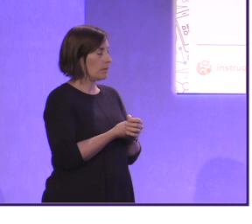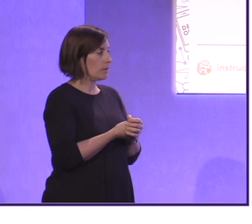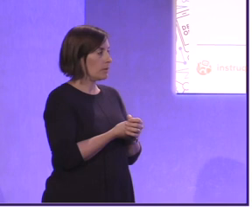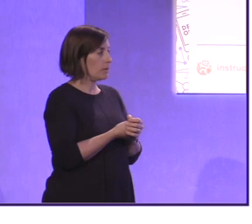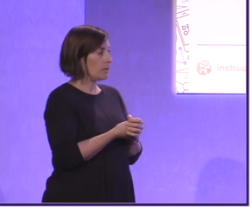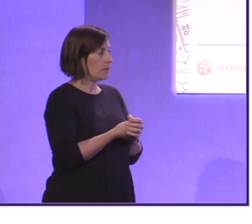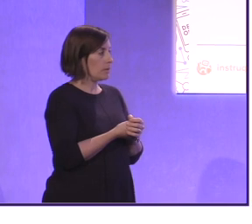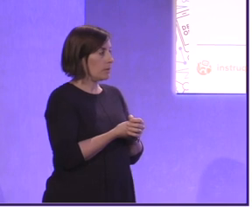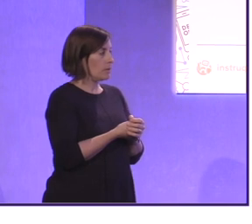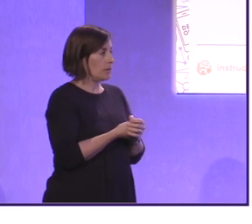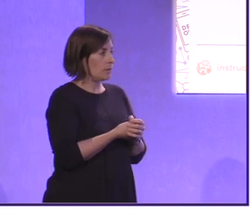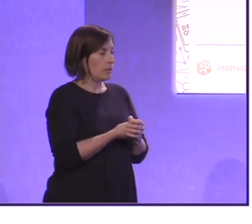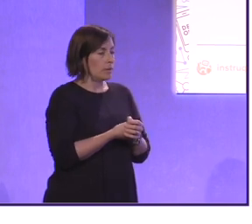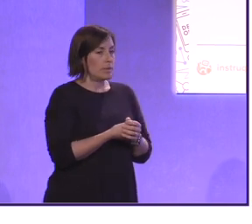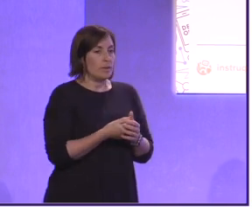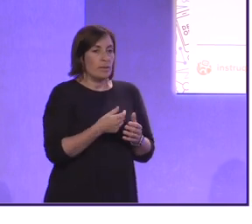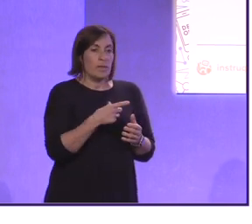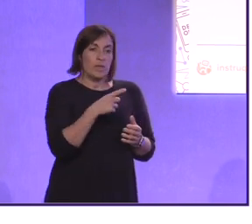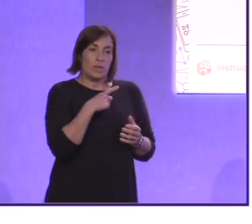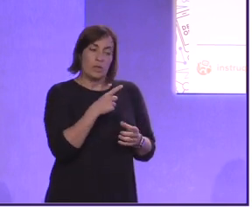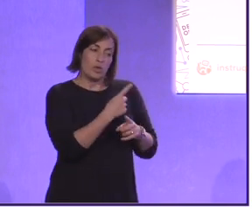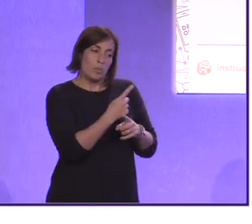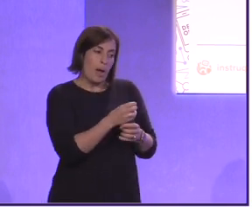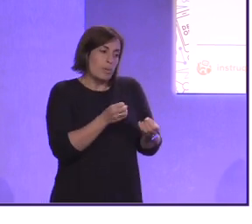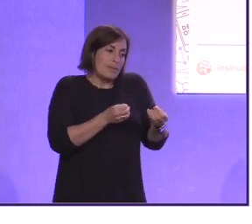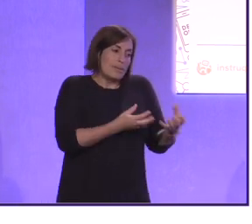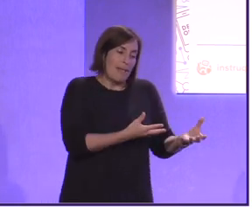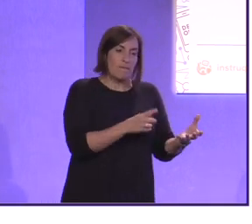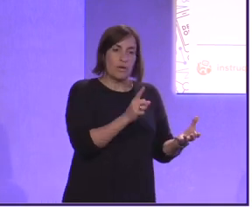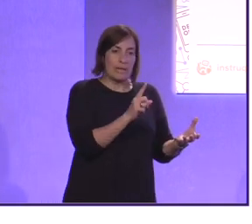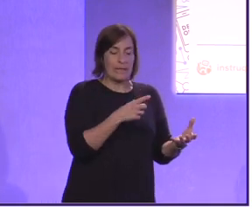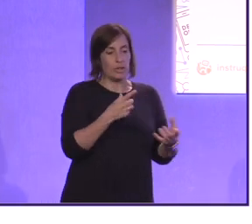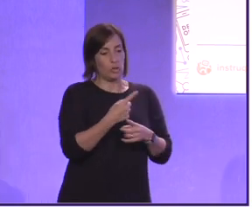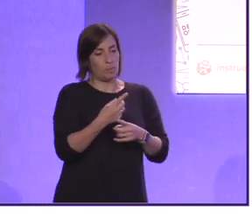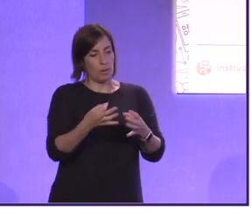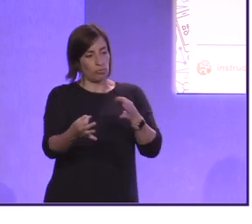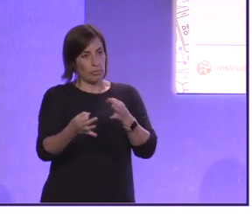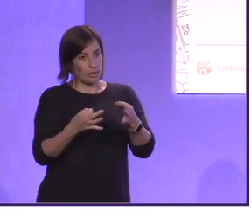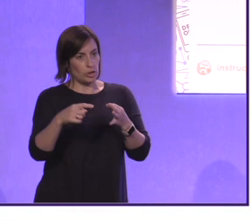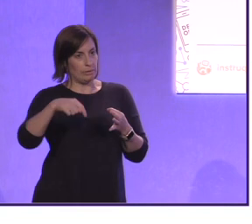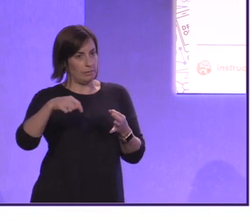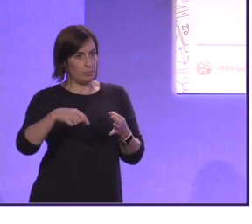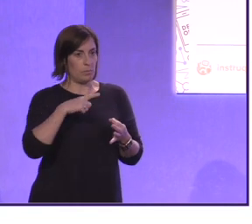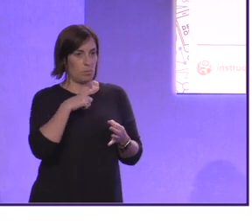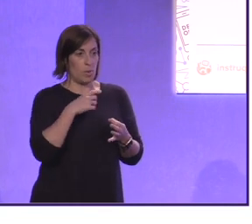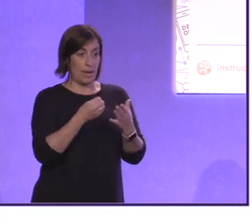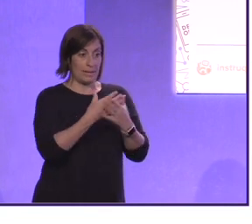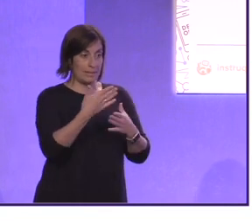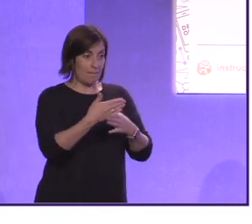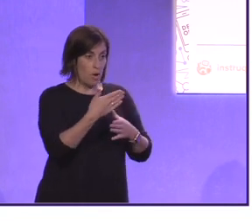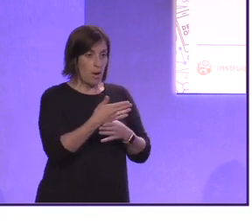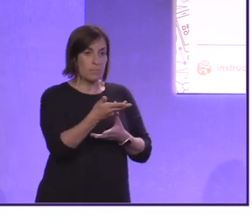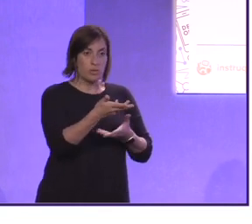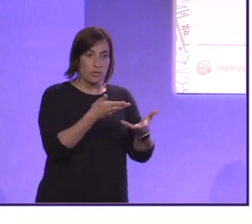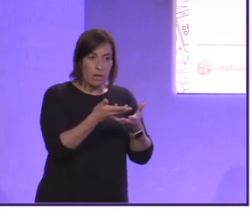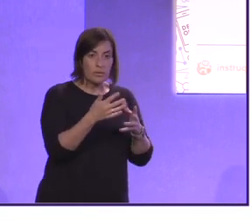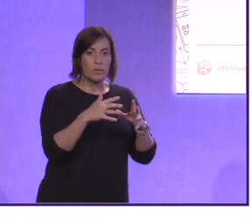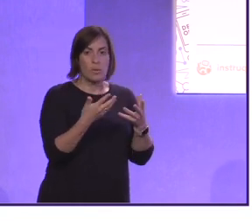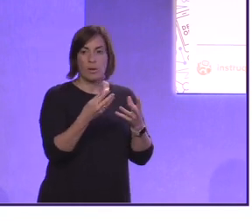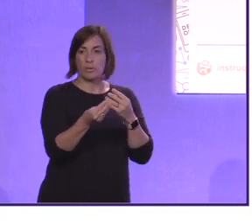The reason why we want to reposition this is A, it's a point of view, how we all work together as product people, as DevOps consultants, as software